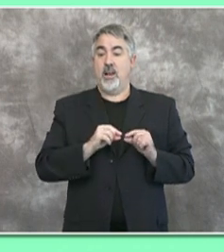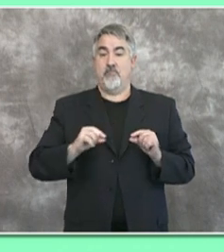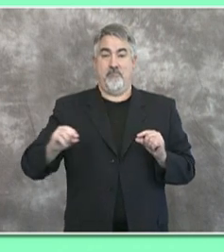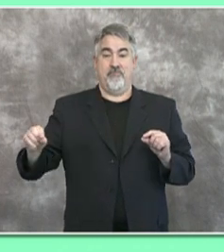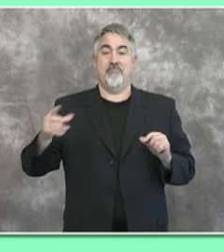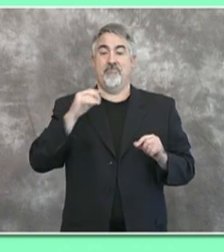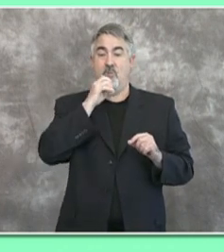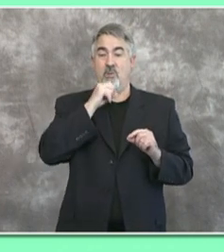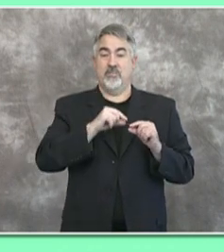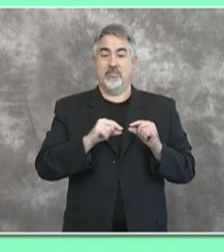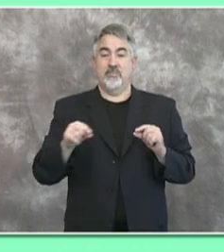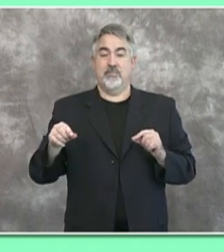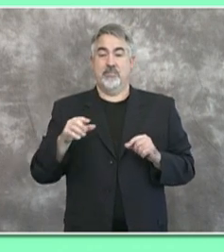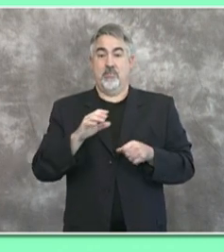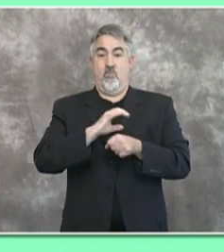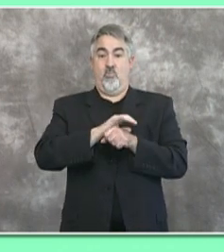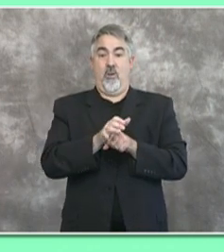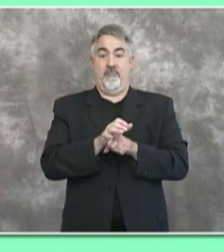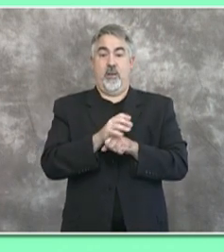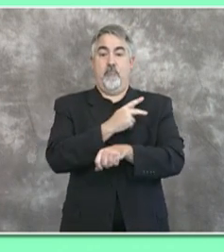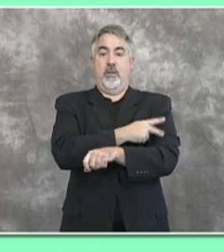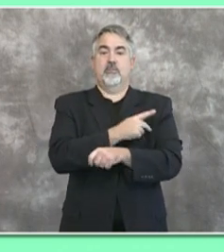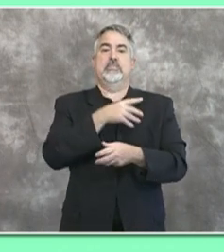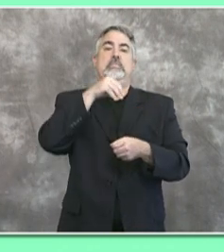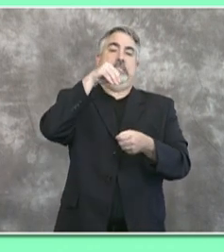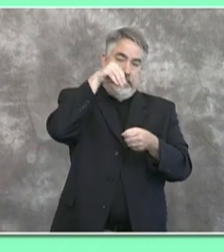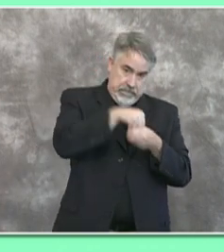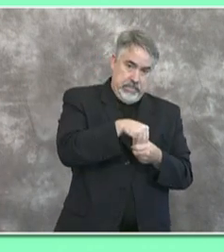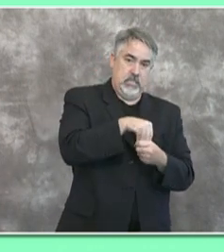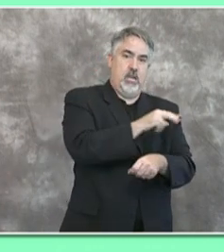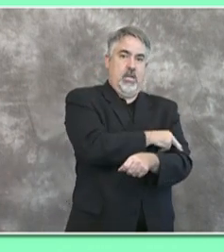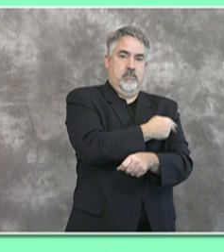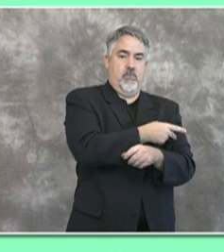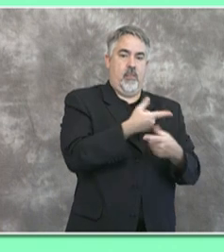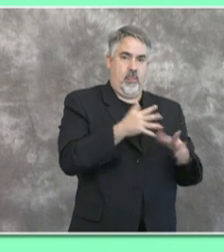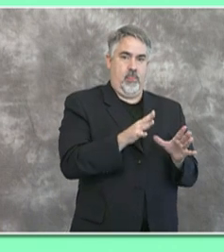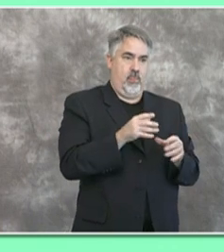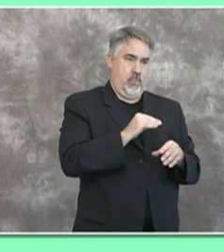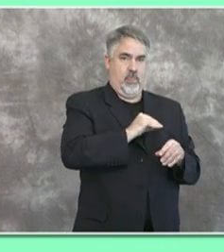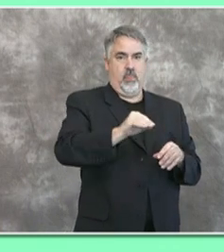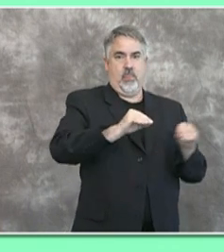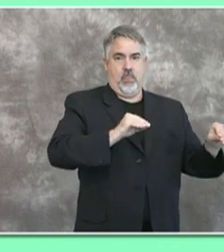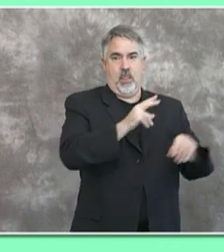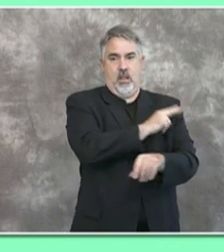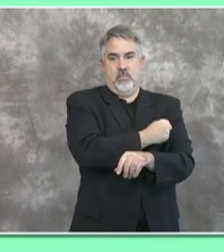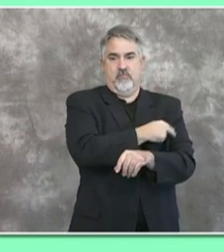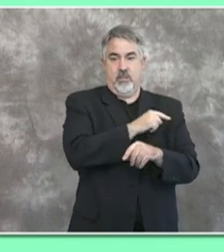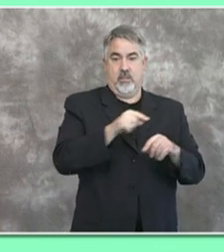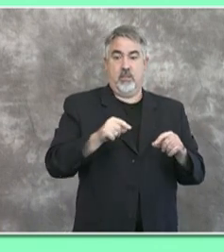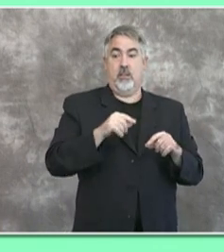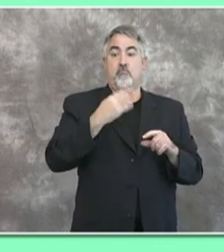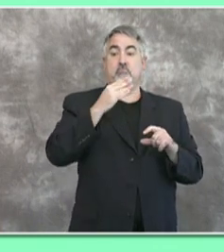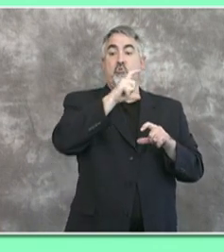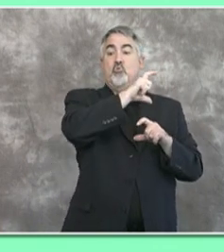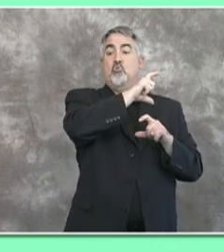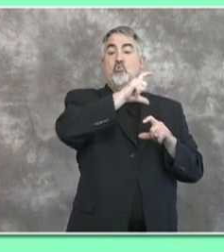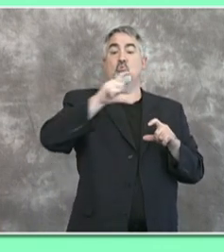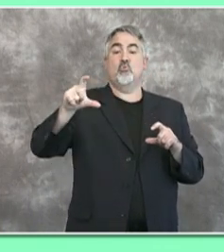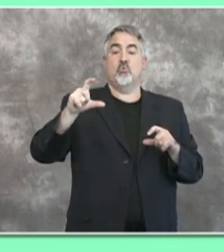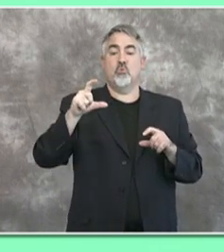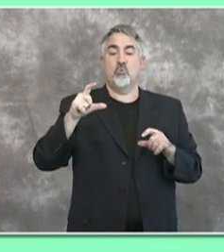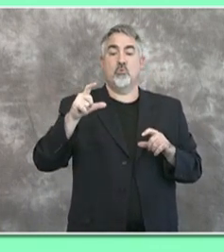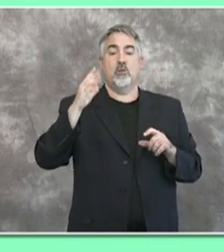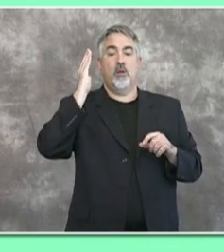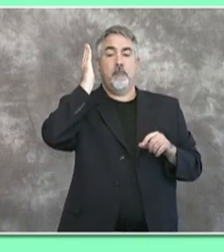of COVID-related patients that are in our San Diego County hospital systems. In the blue line, you will see the total beds in